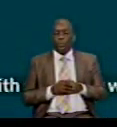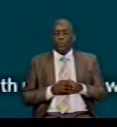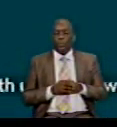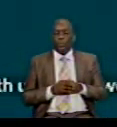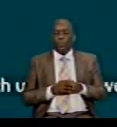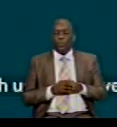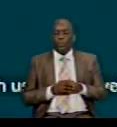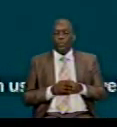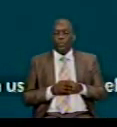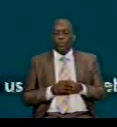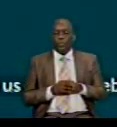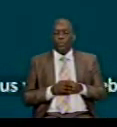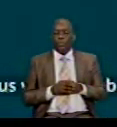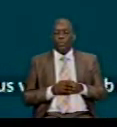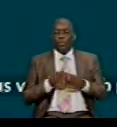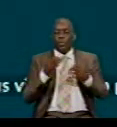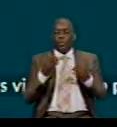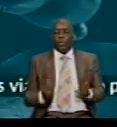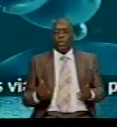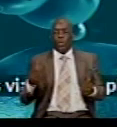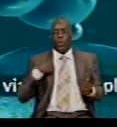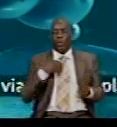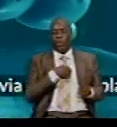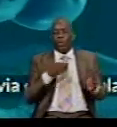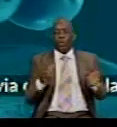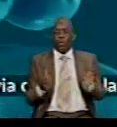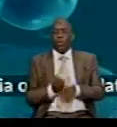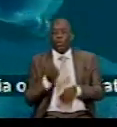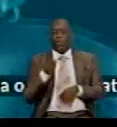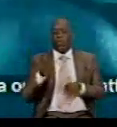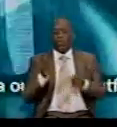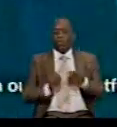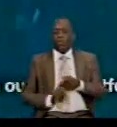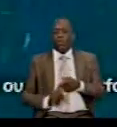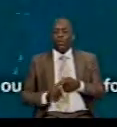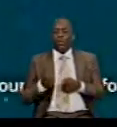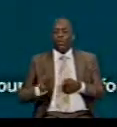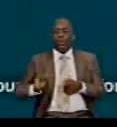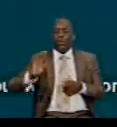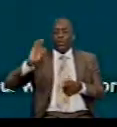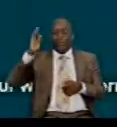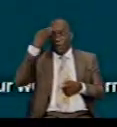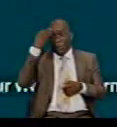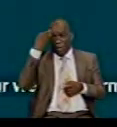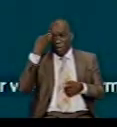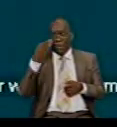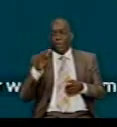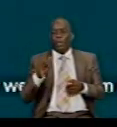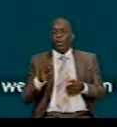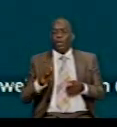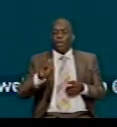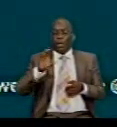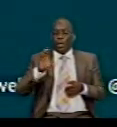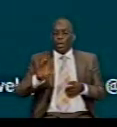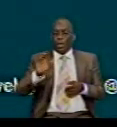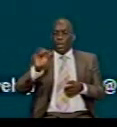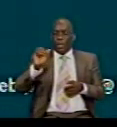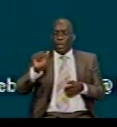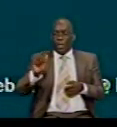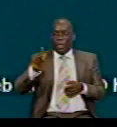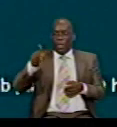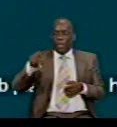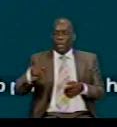Dieu. And now we take you to the federal capital city of Nigeria for a testimony coming